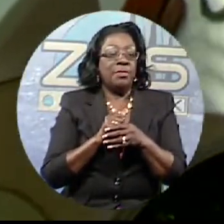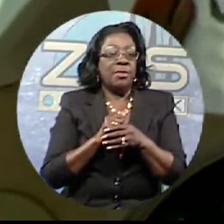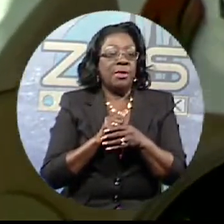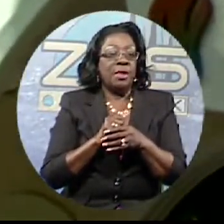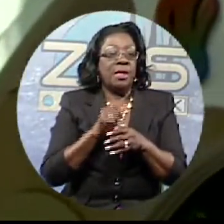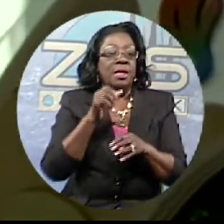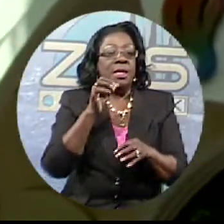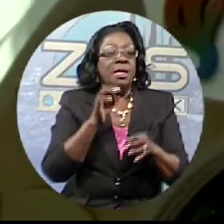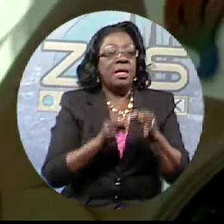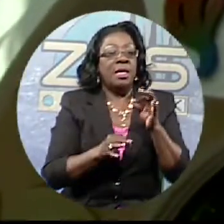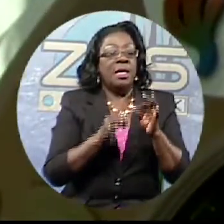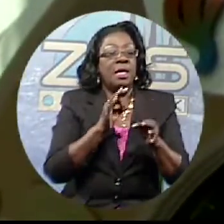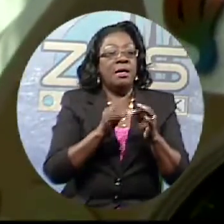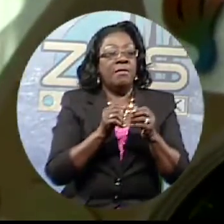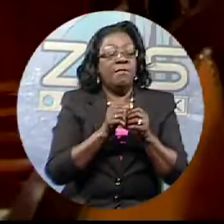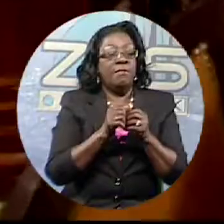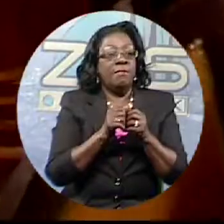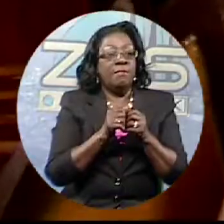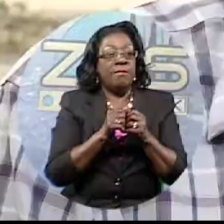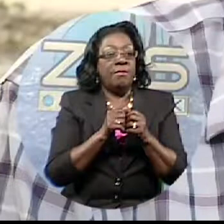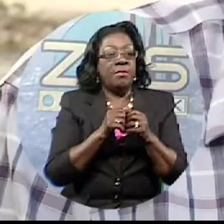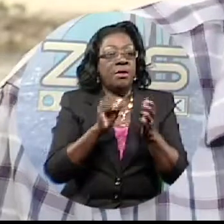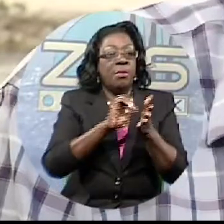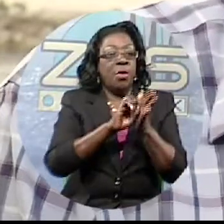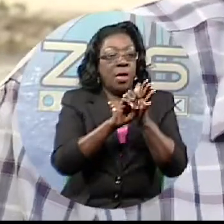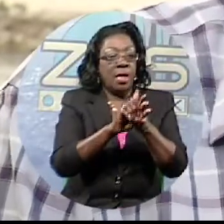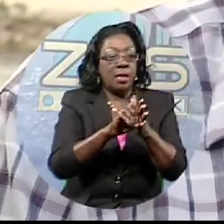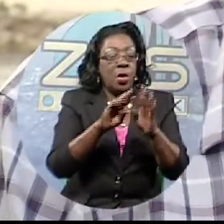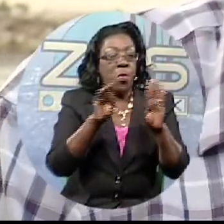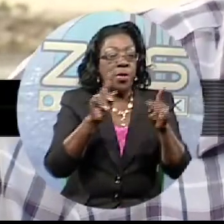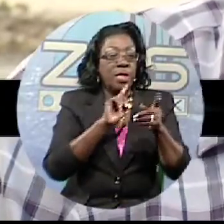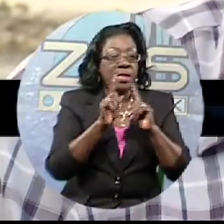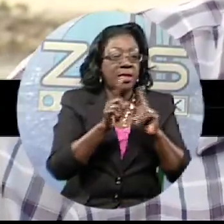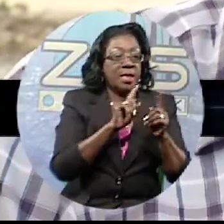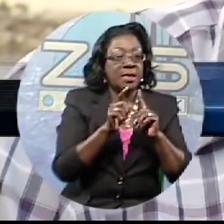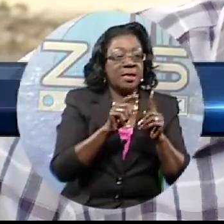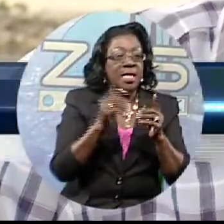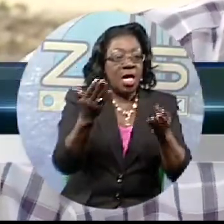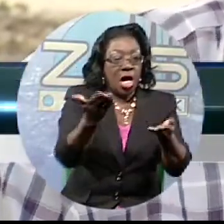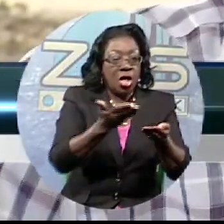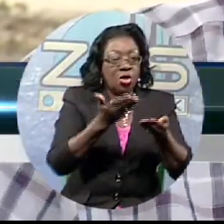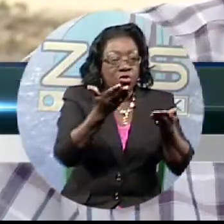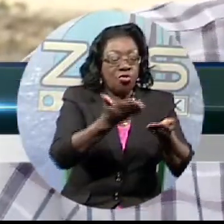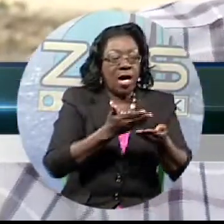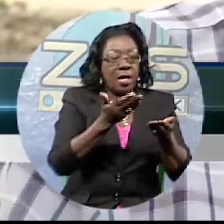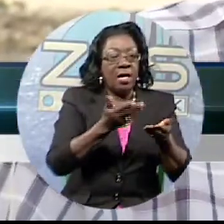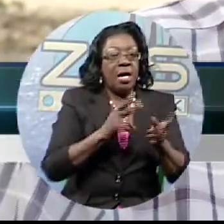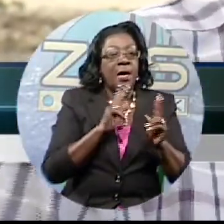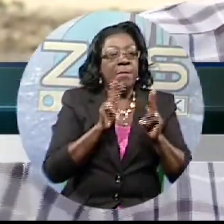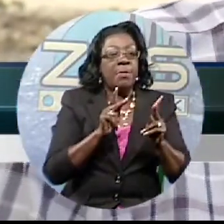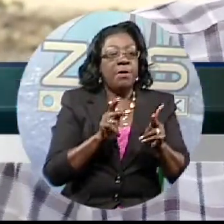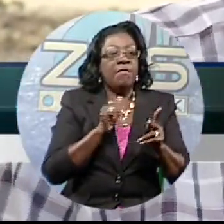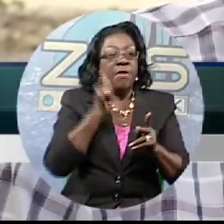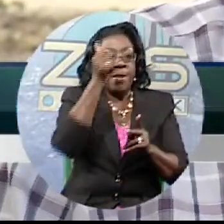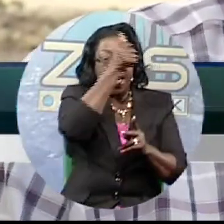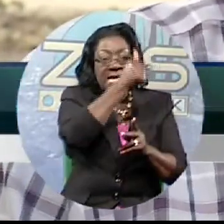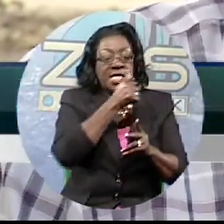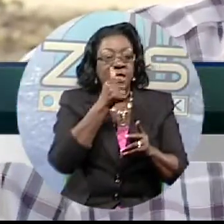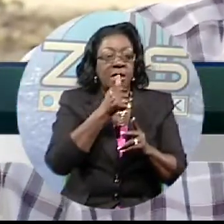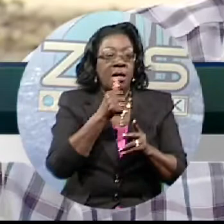if the model that they have openly discussed, attracting visitors from Asia as well as other regions of the